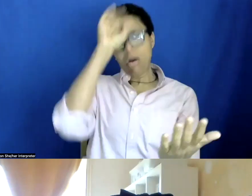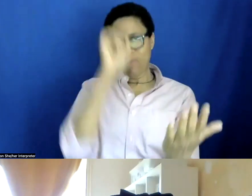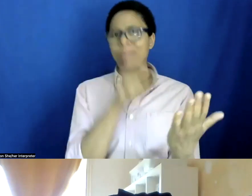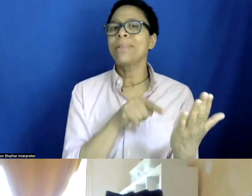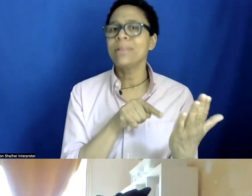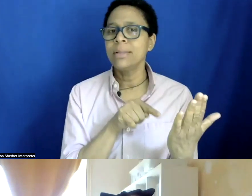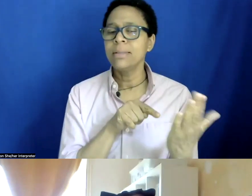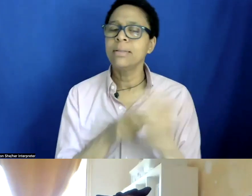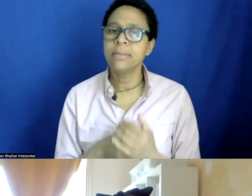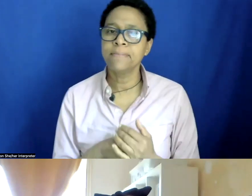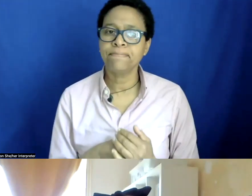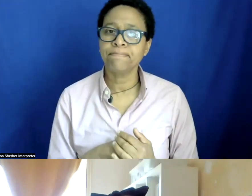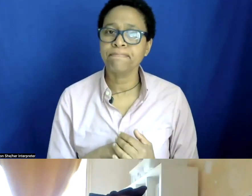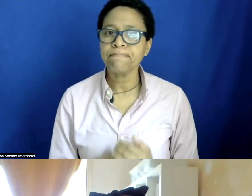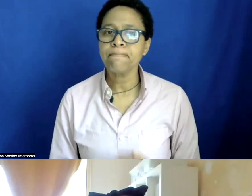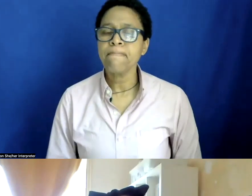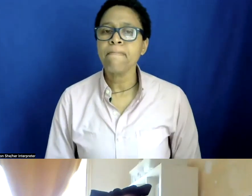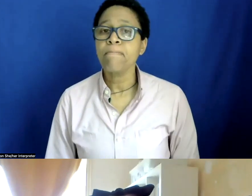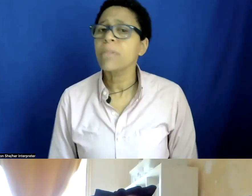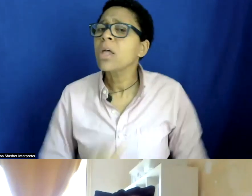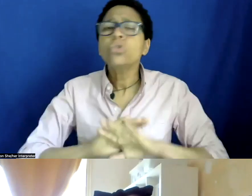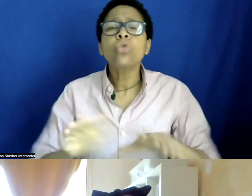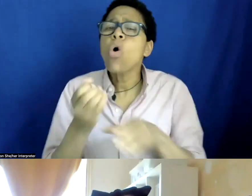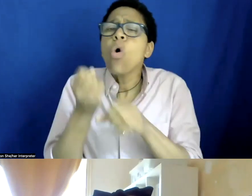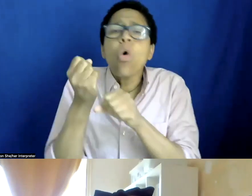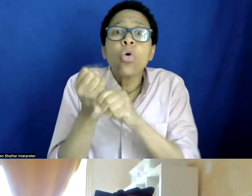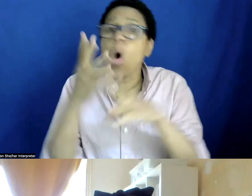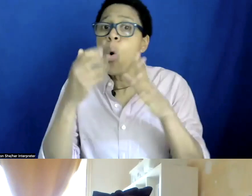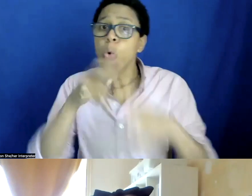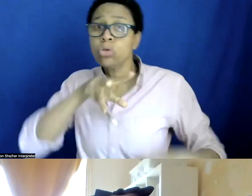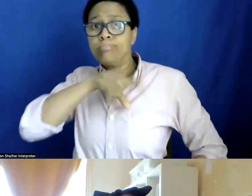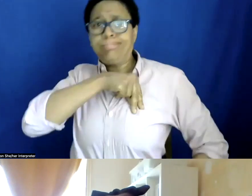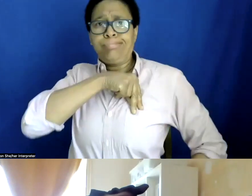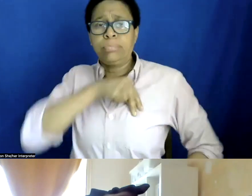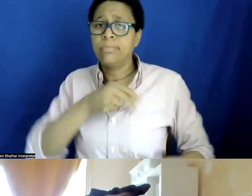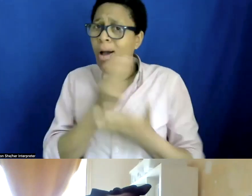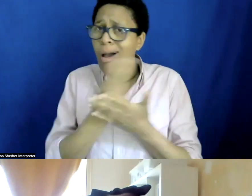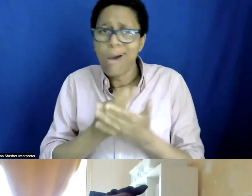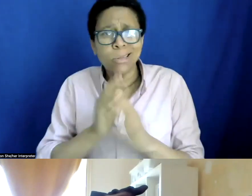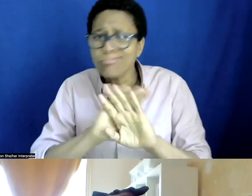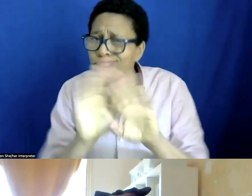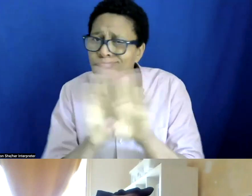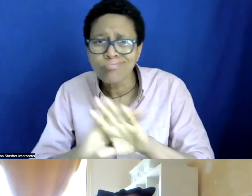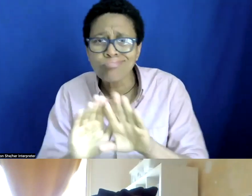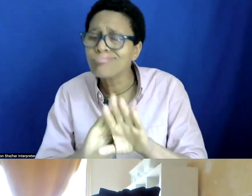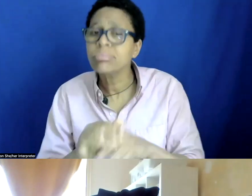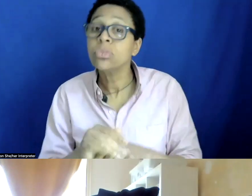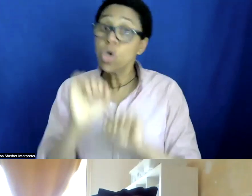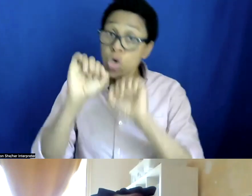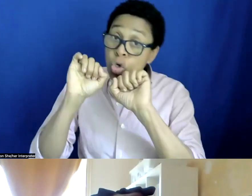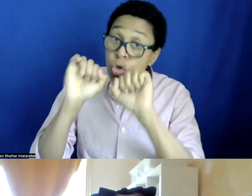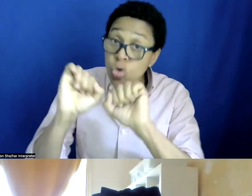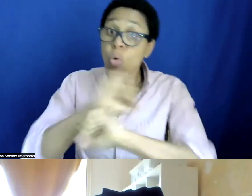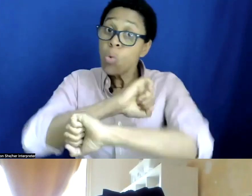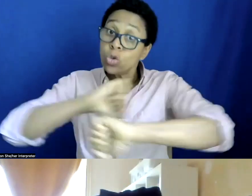So this isn't, gold standard art. It doesn't have to be perfect. Perfect doesn't exist anyway. It's your